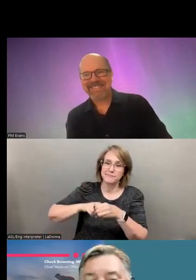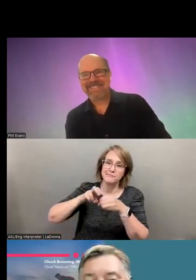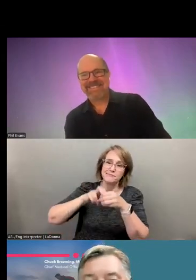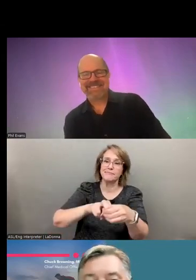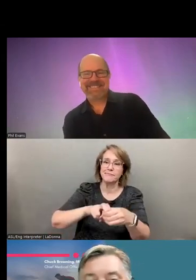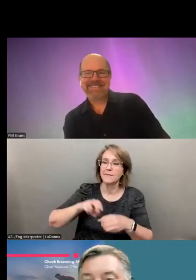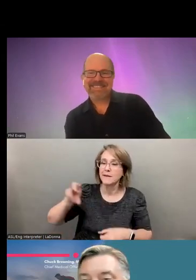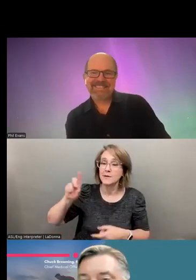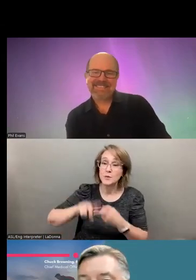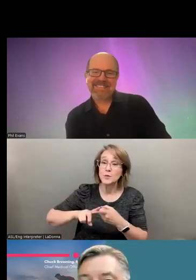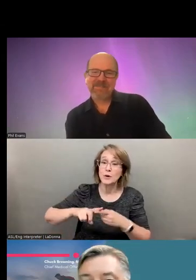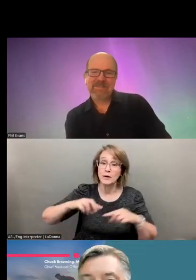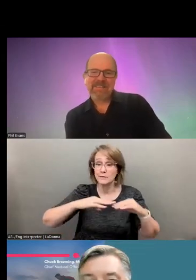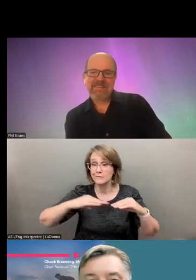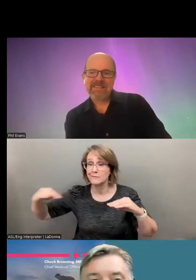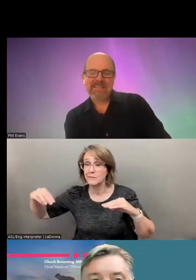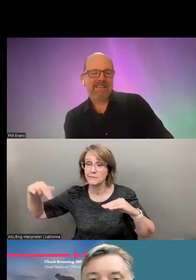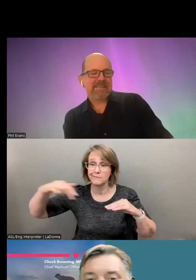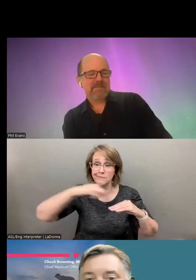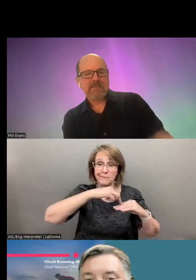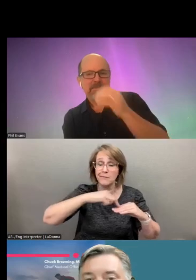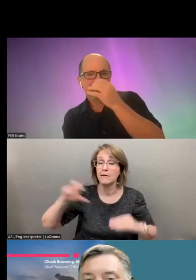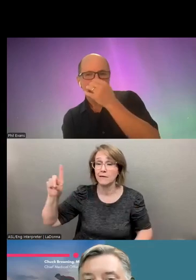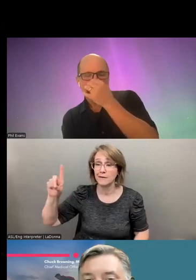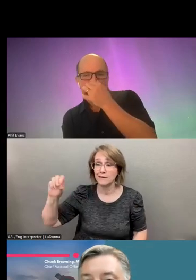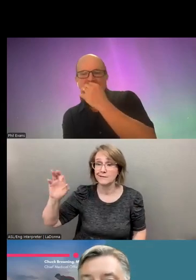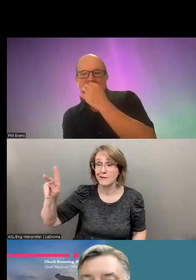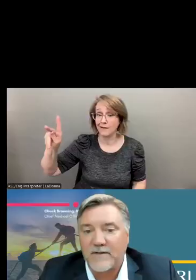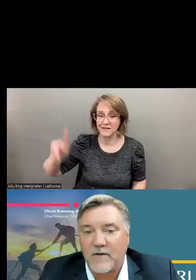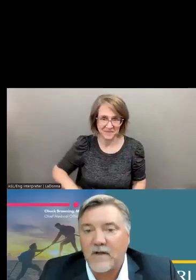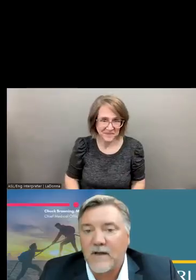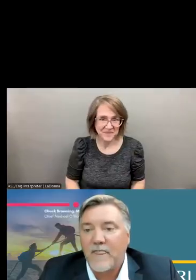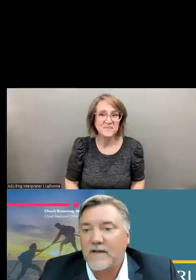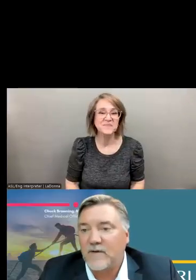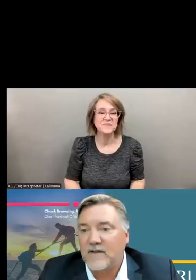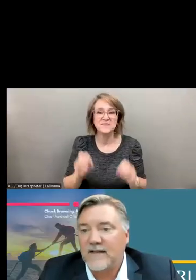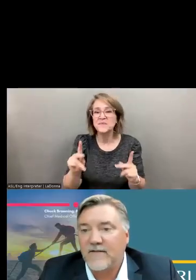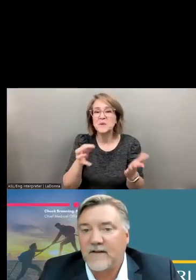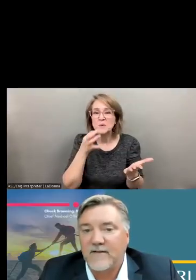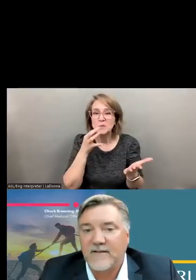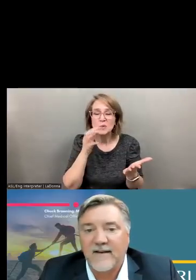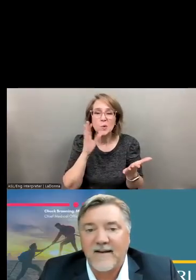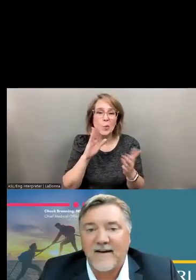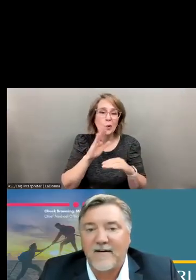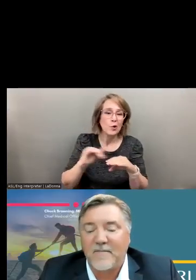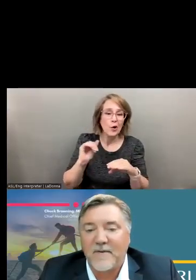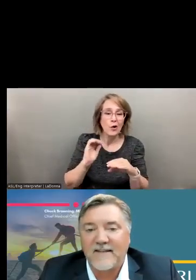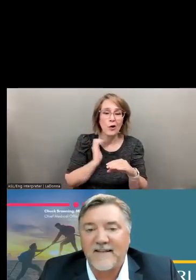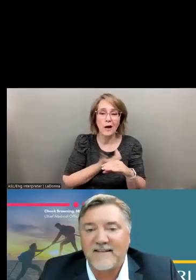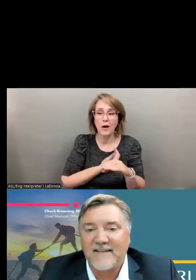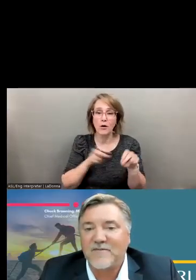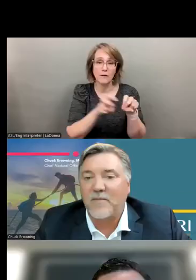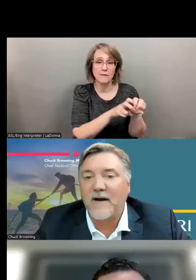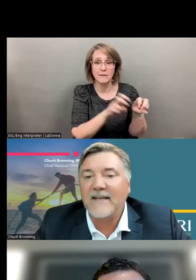So that's very, very cool, but a fascinating topic. And we're going to pull up our panelists. Uh, Chris is going to return as well as David Covington. Um,